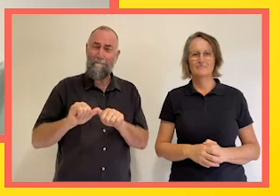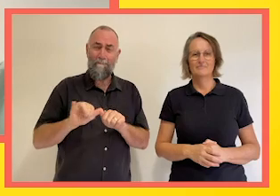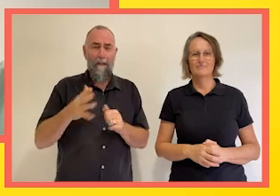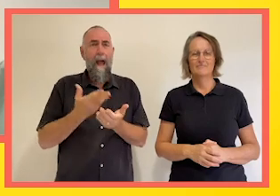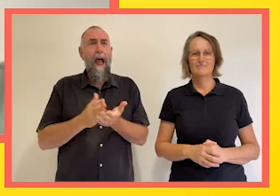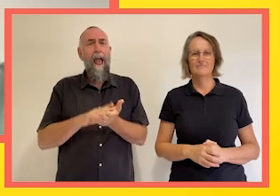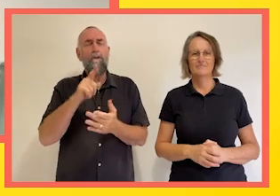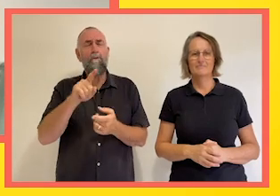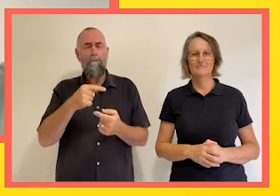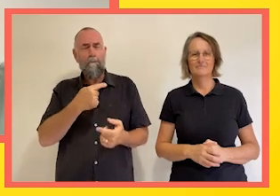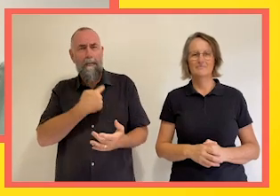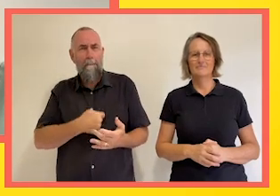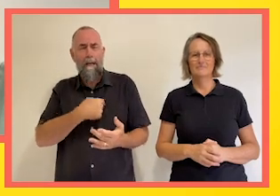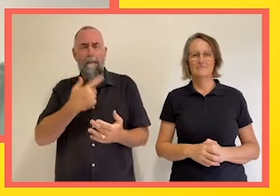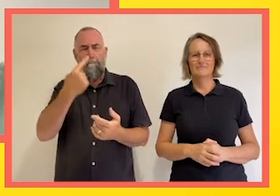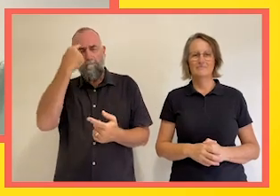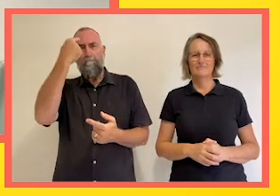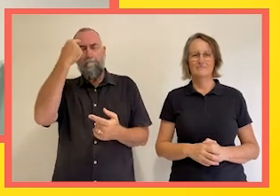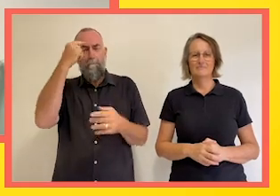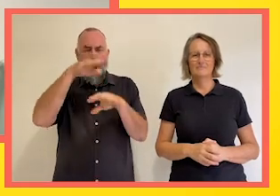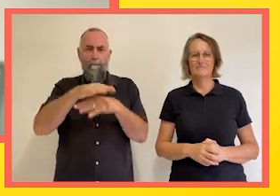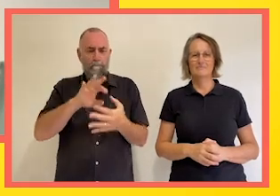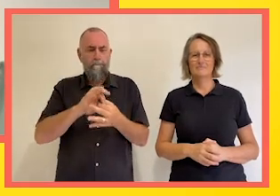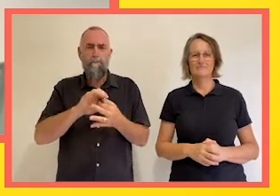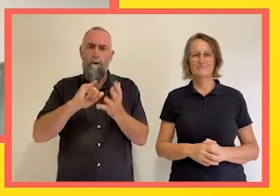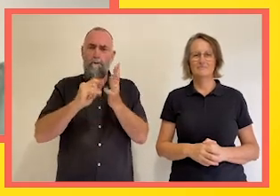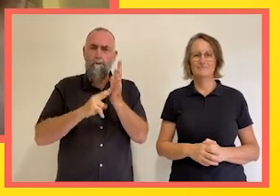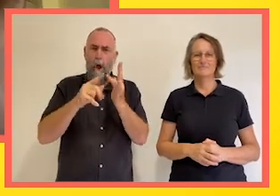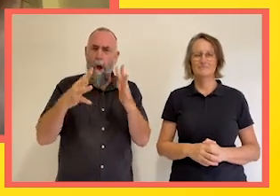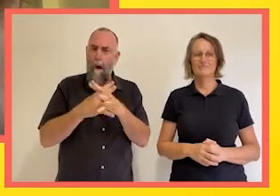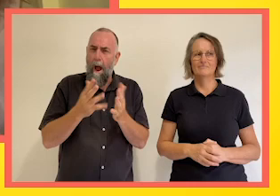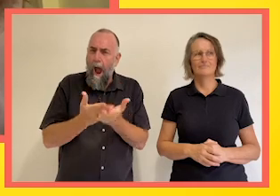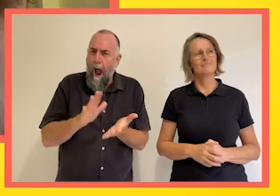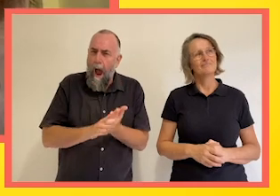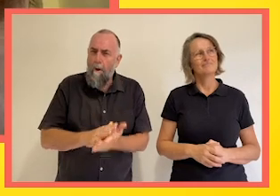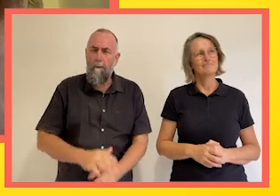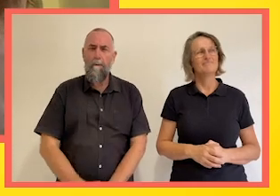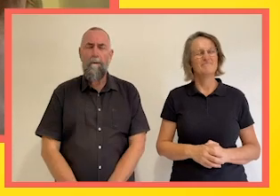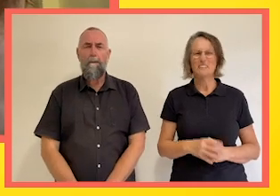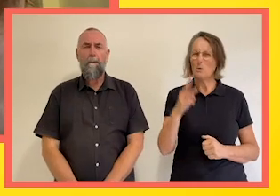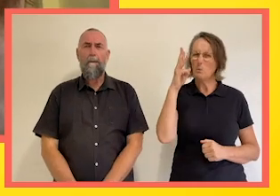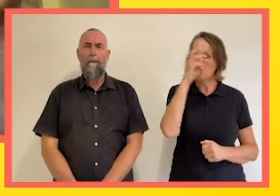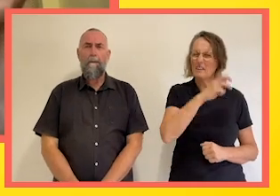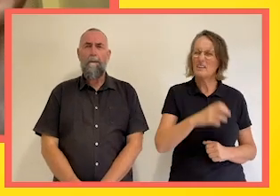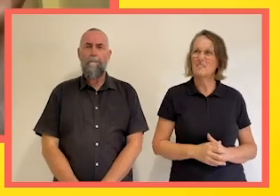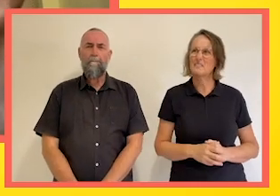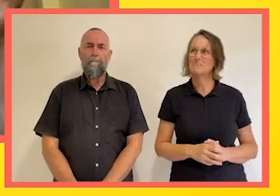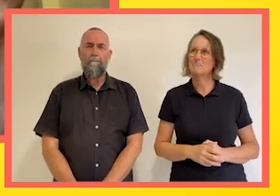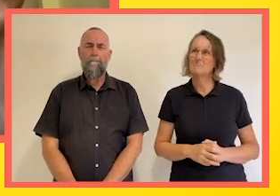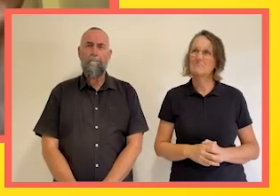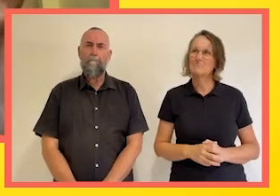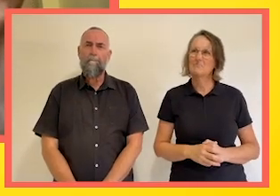in the world? Like, how do you remain and keep that contact? It's weird. I